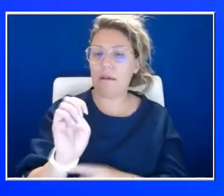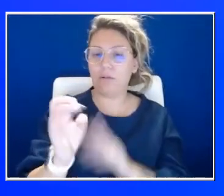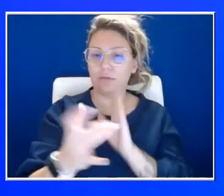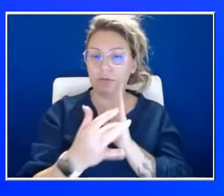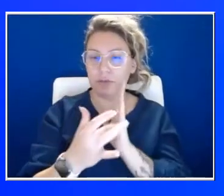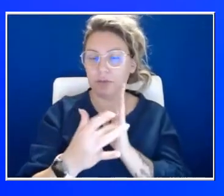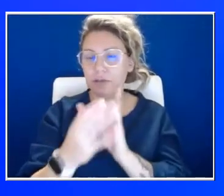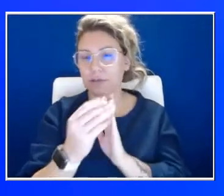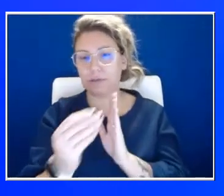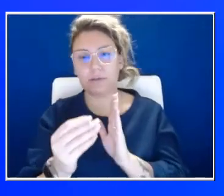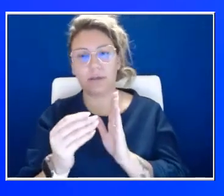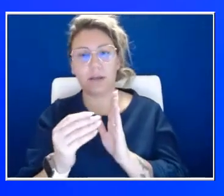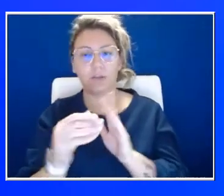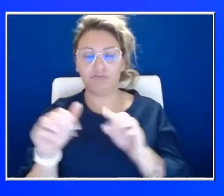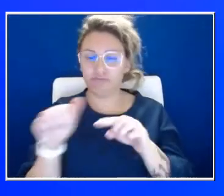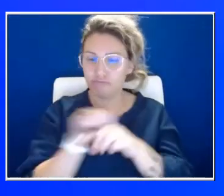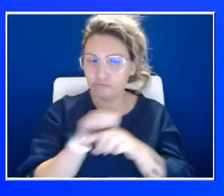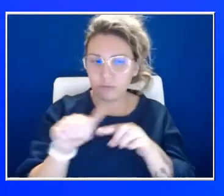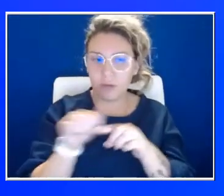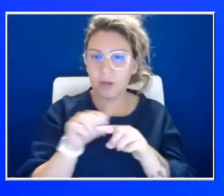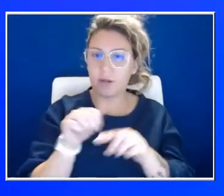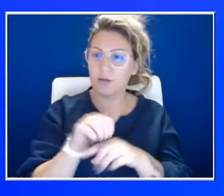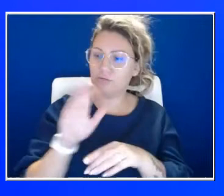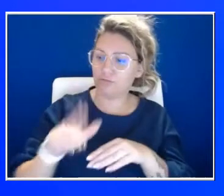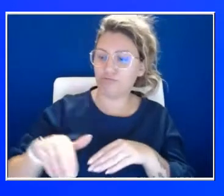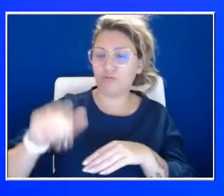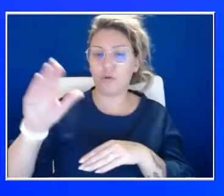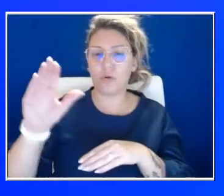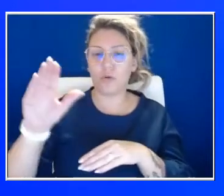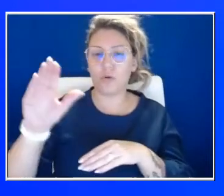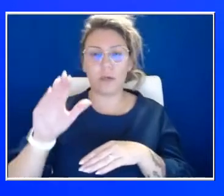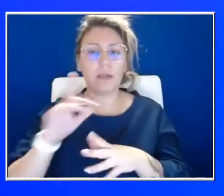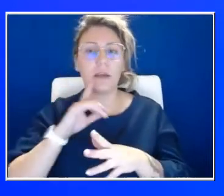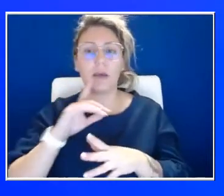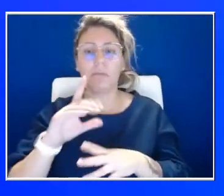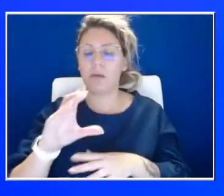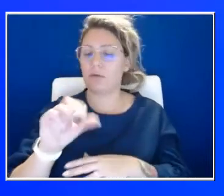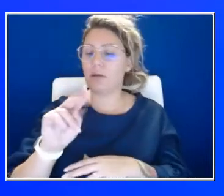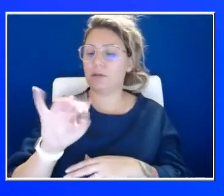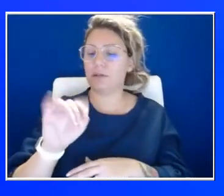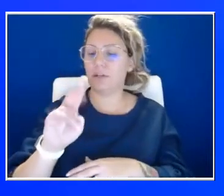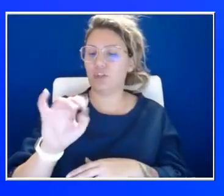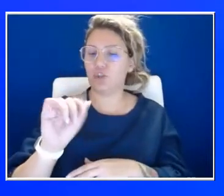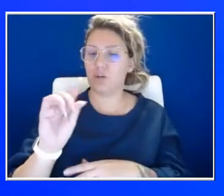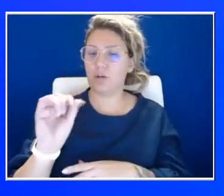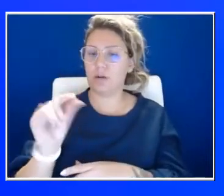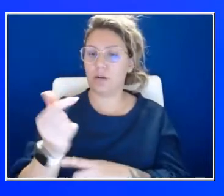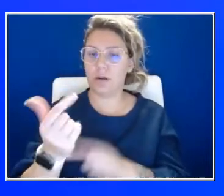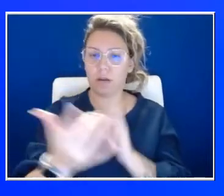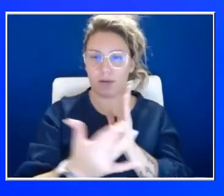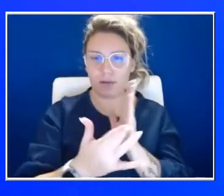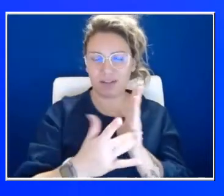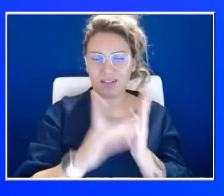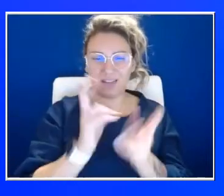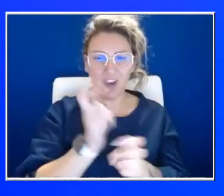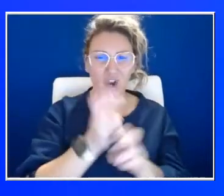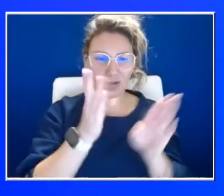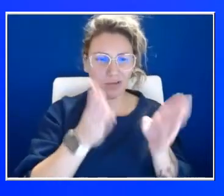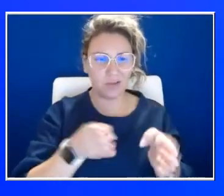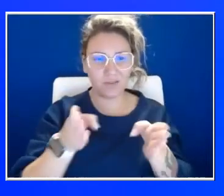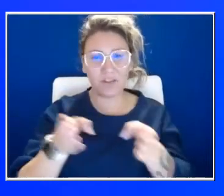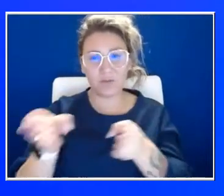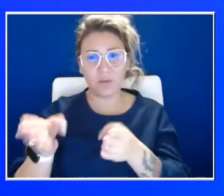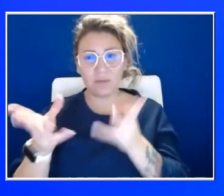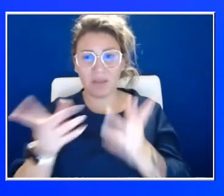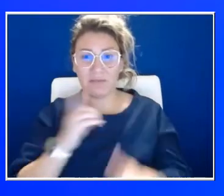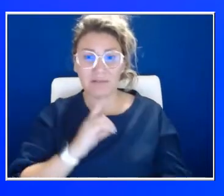up conditioning techniques. And I think that it's hard to individualize that. There may be a 10-year-old that is ready